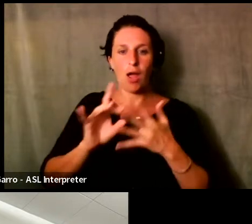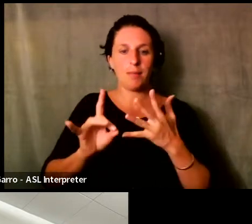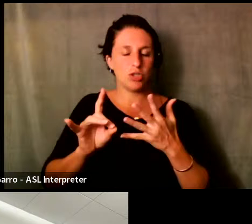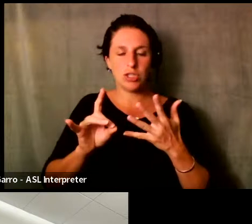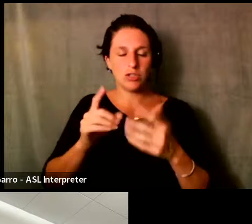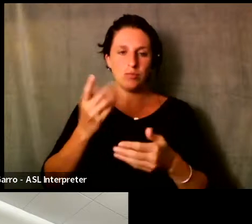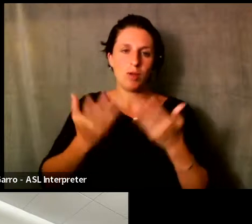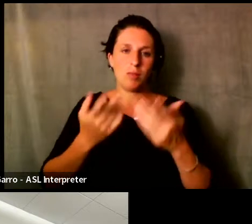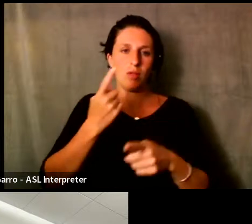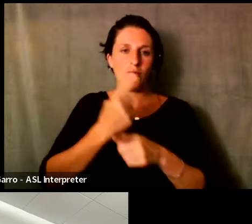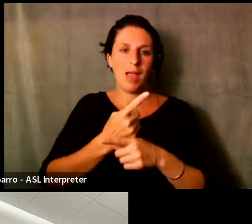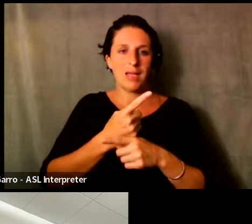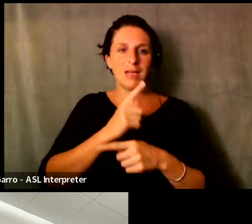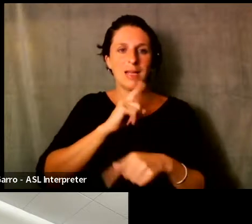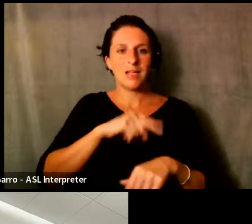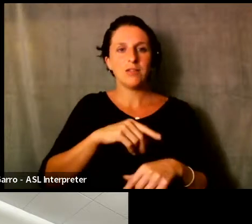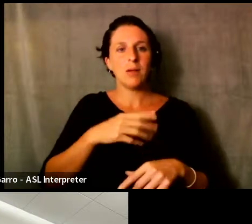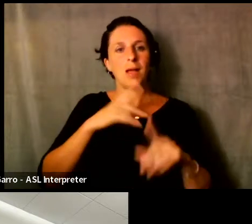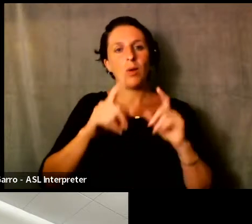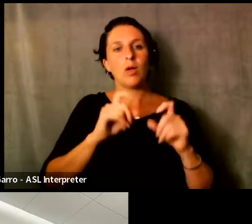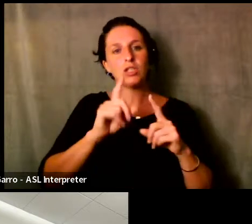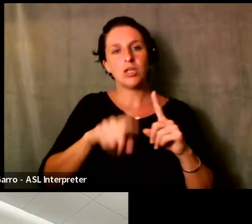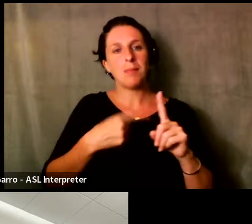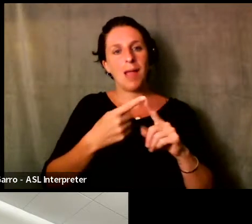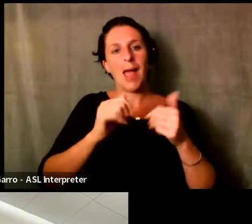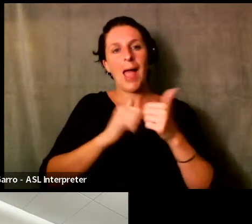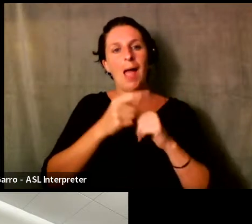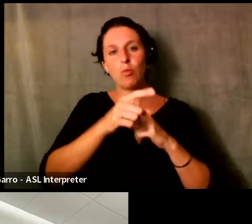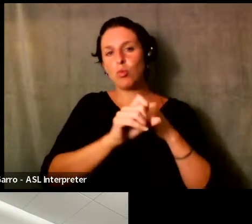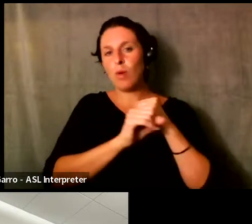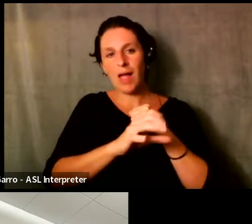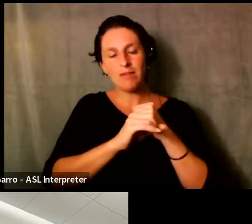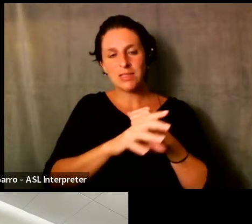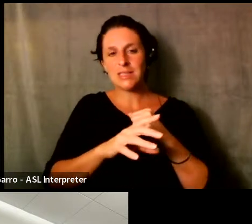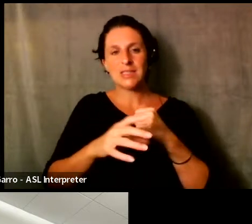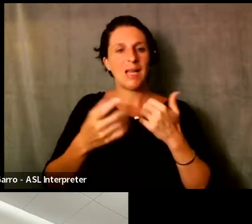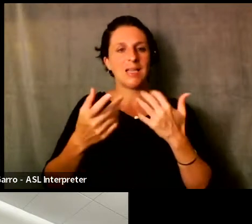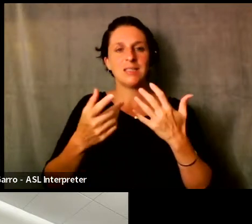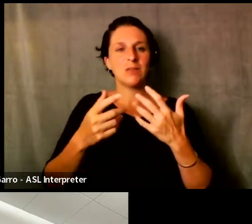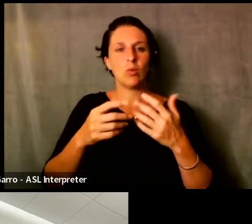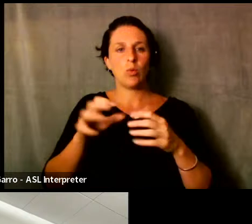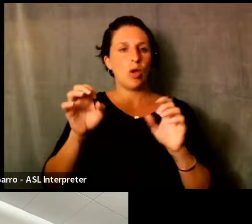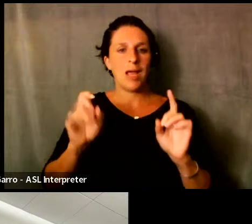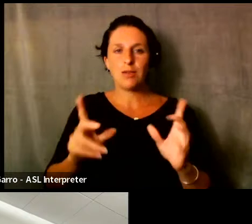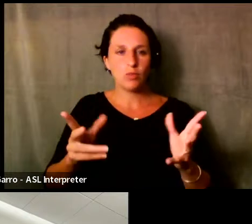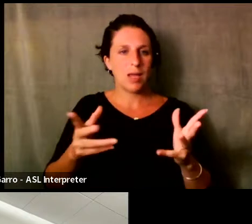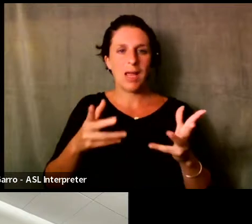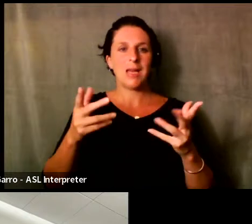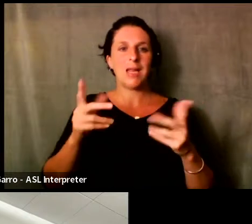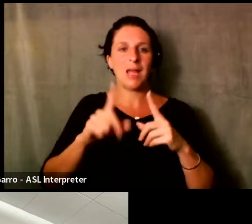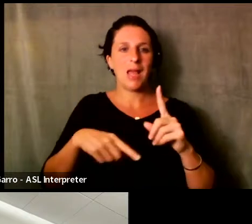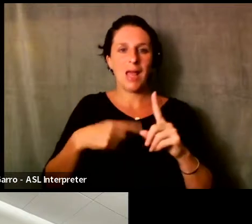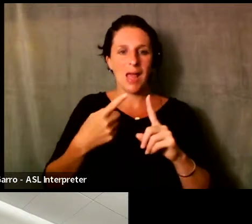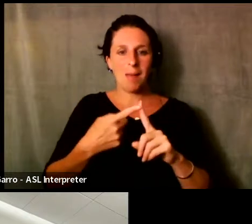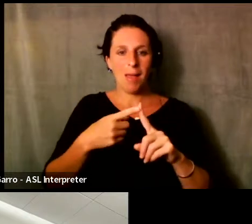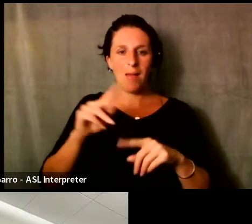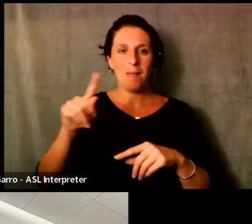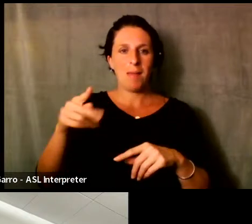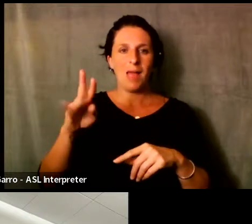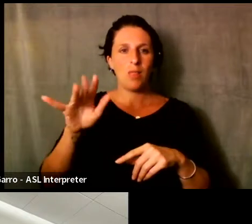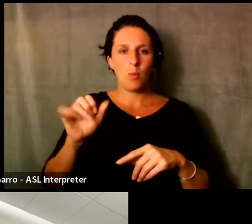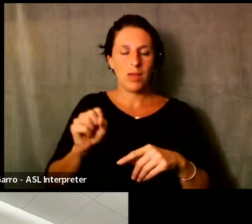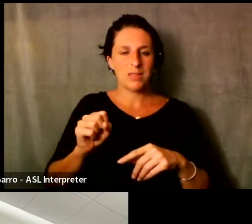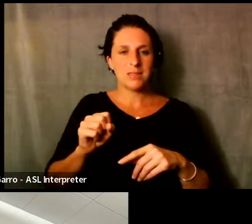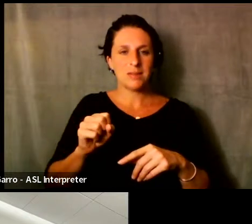my question about how are you advertising or publicizing or educating about the pathways? Yeah, I mean, I